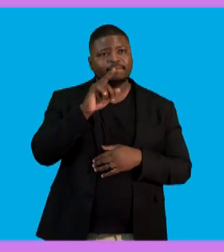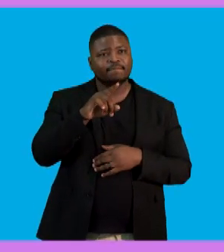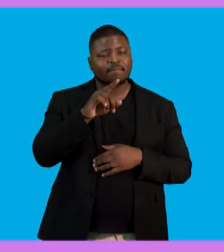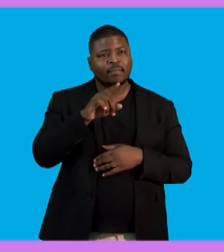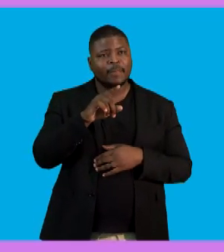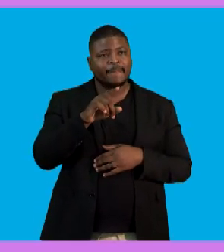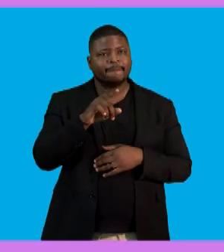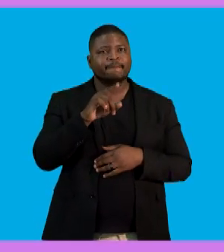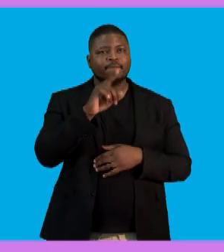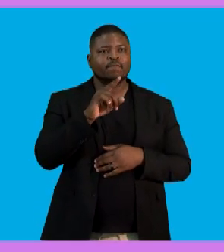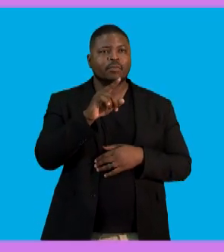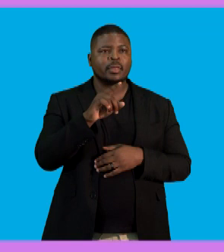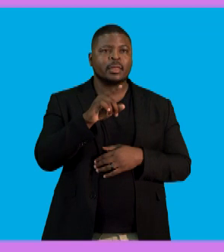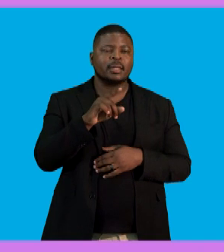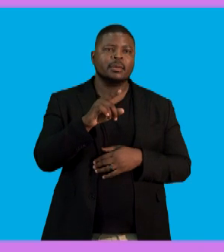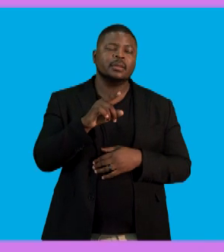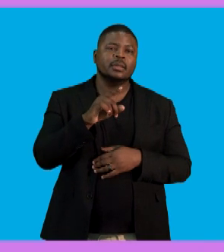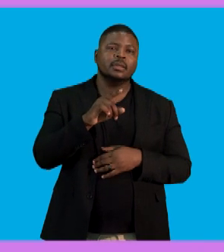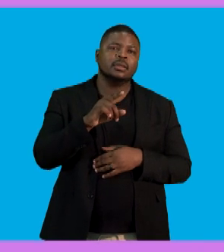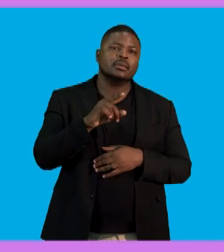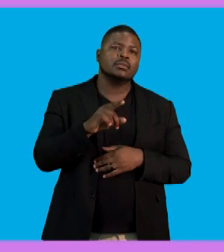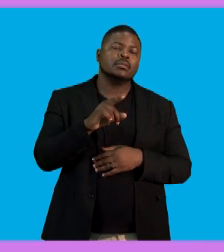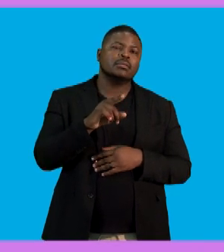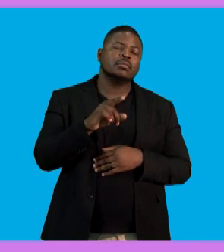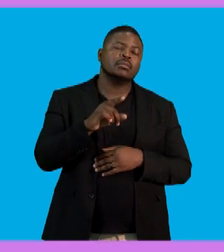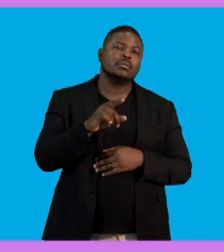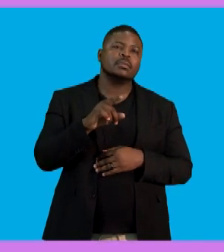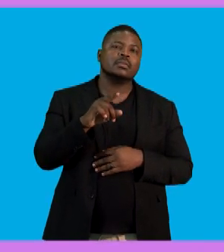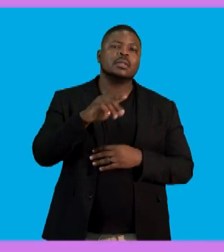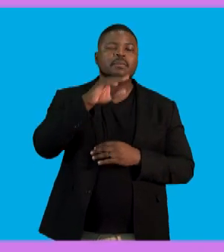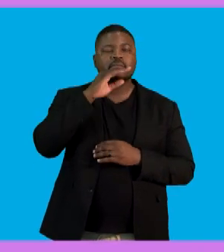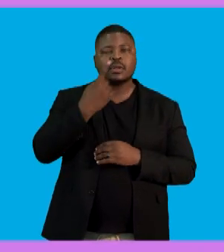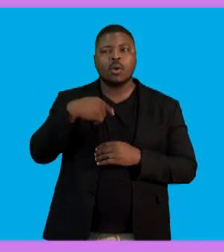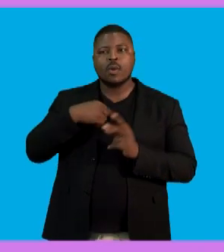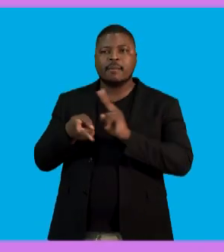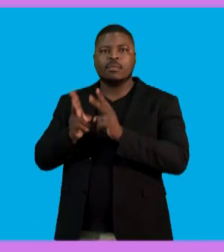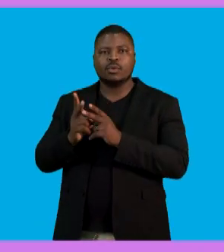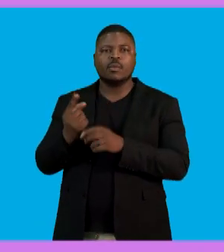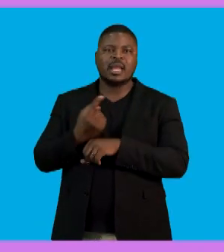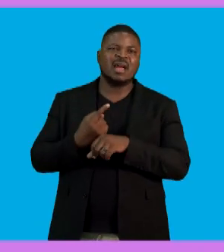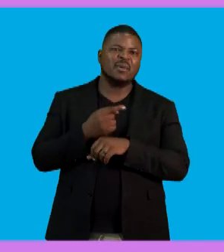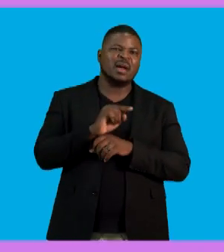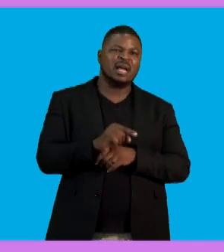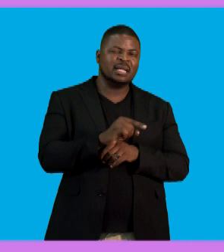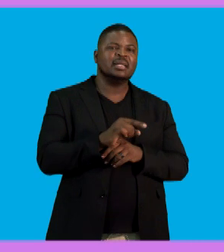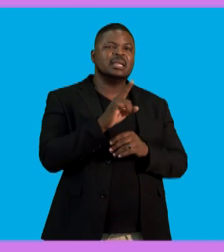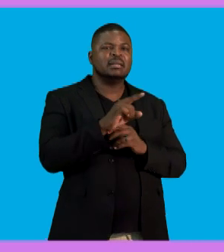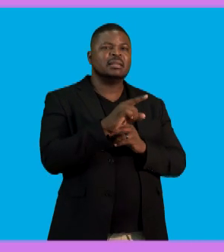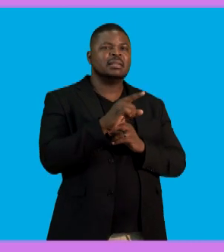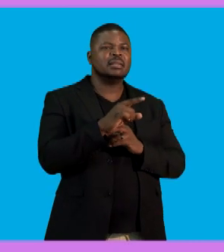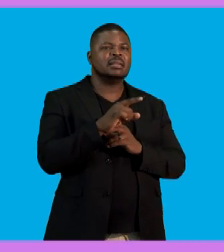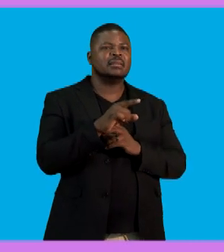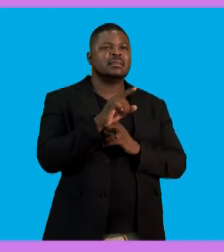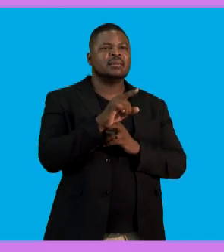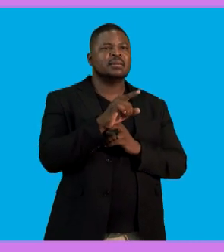have to borrow an hour from our side. So when we borrow an hour, it means this is no longer 6, but it's now 5, right? Then if it's 5, then